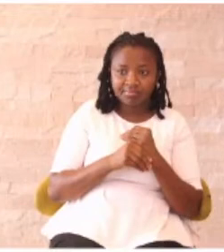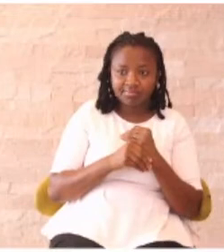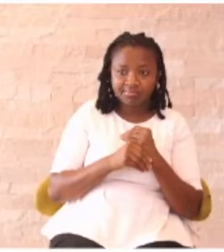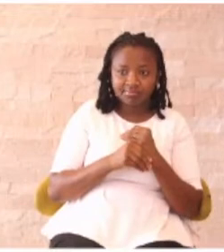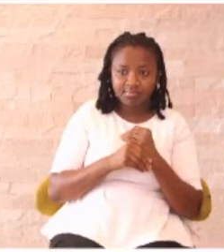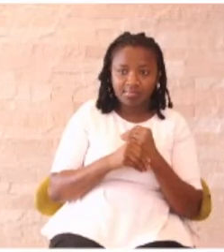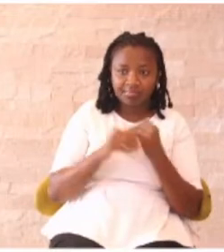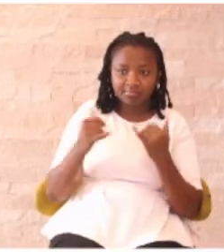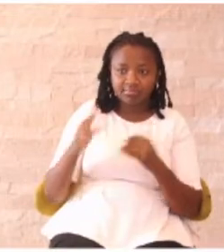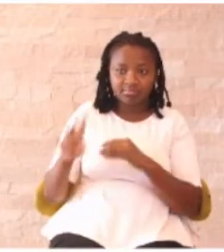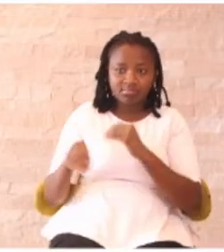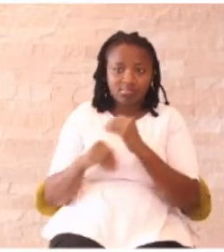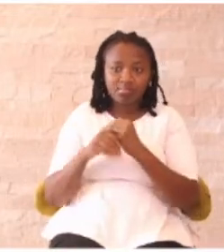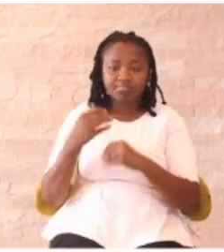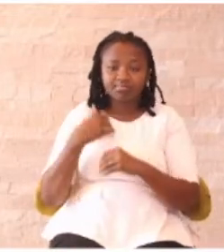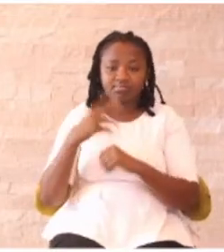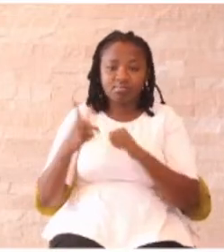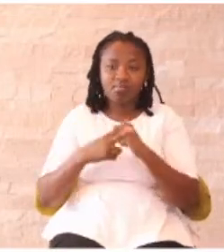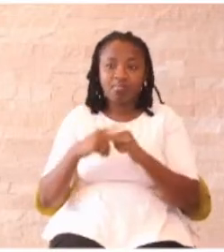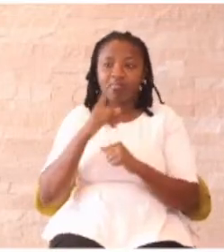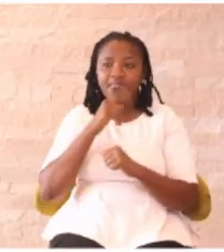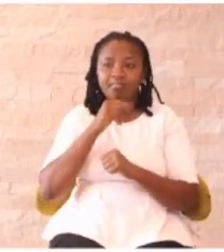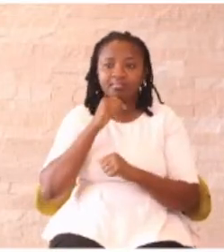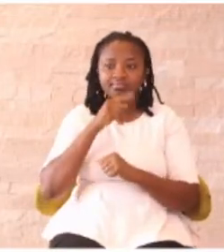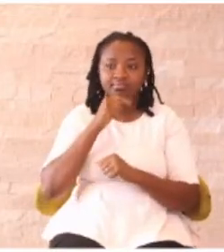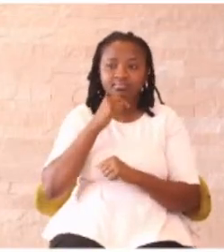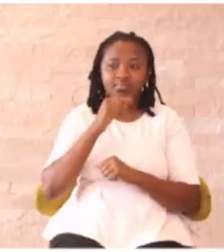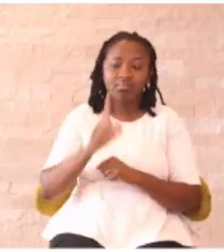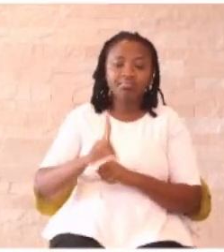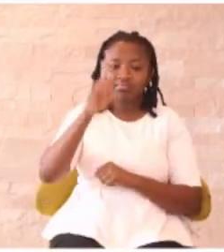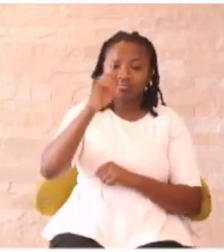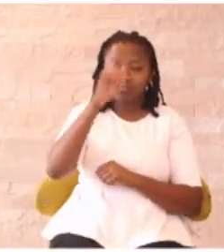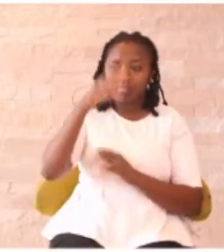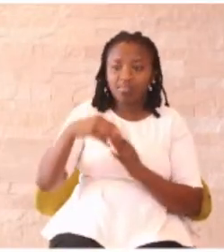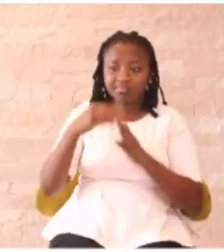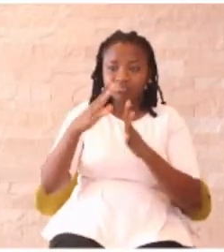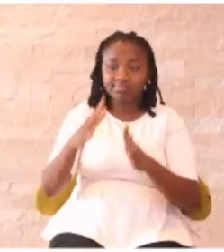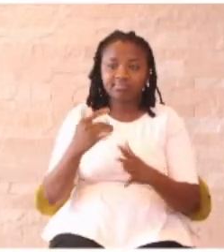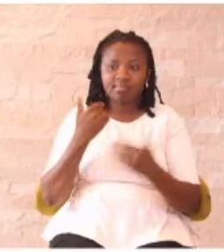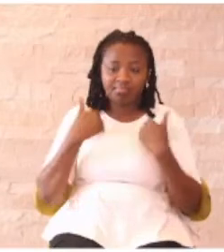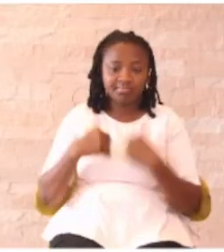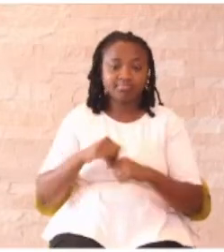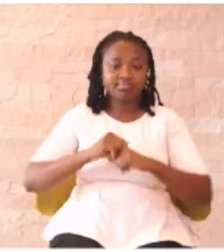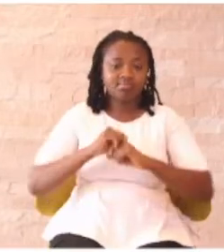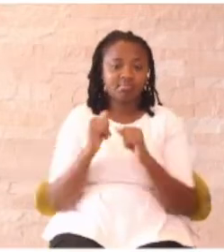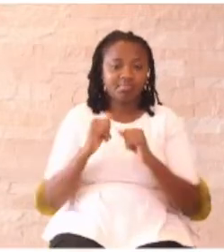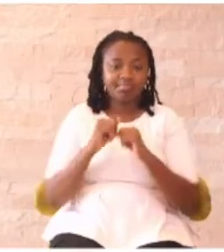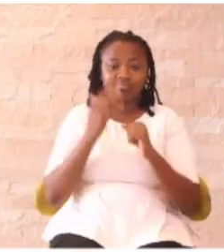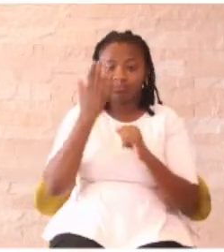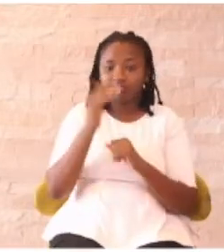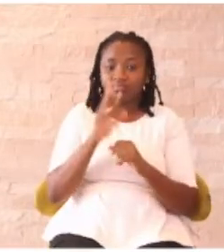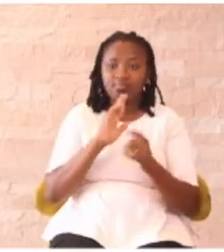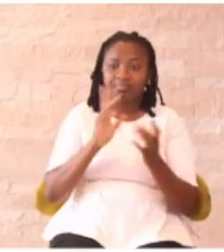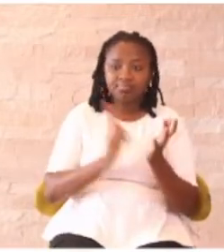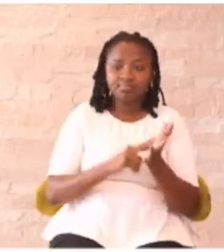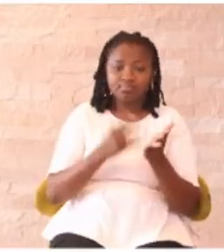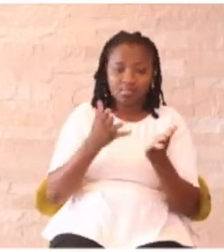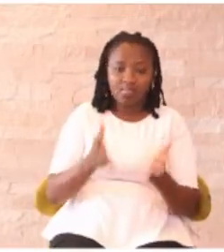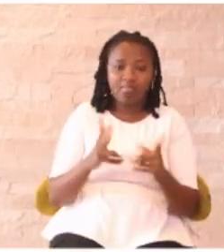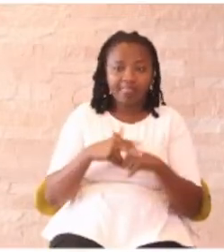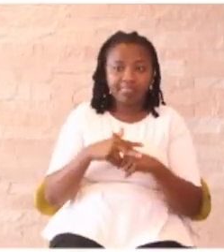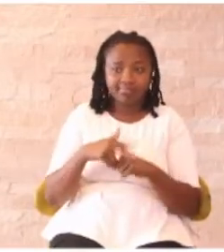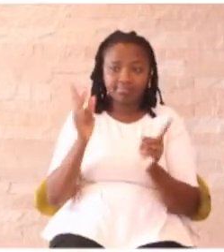7 men in the list, and most of them are religious leaders. So I'm also happy to report that so far we have begun the